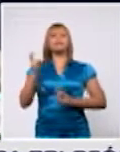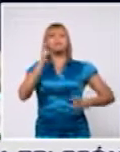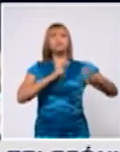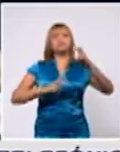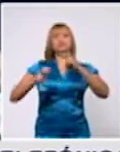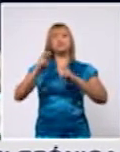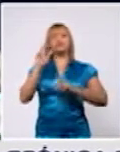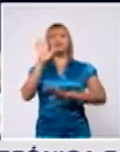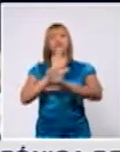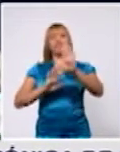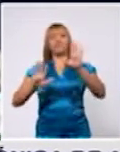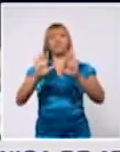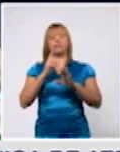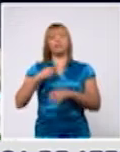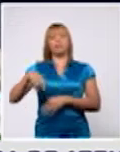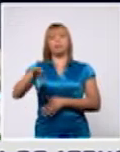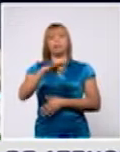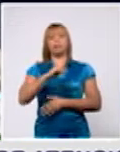Biotechnology Center Lab,